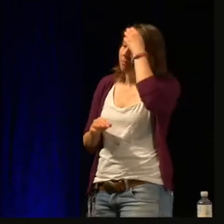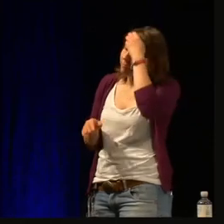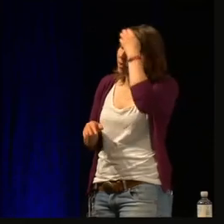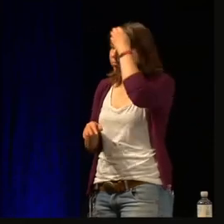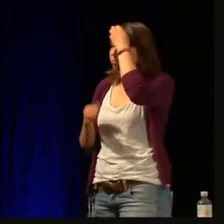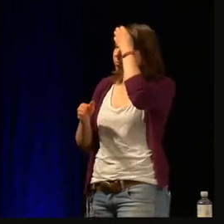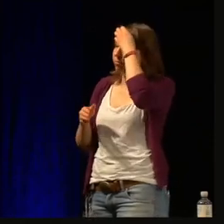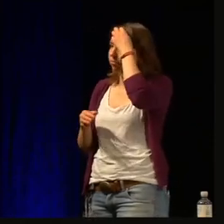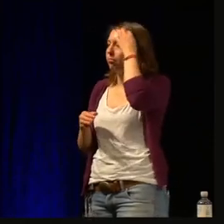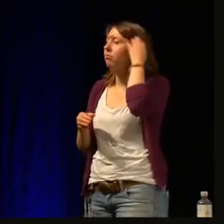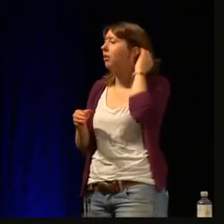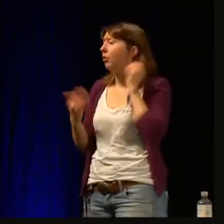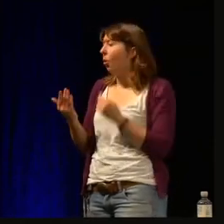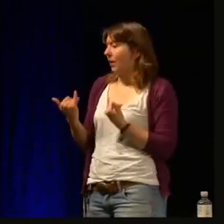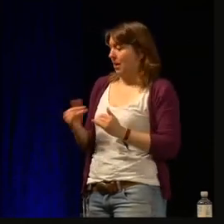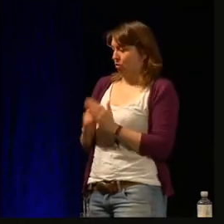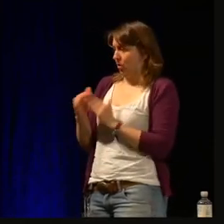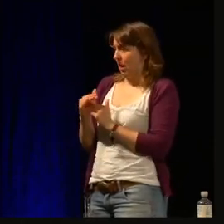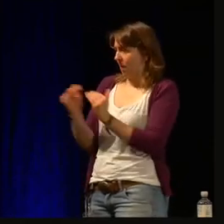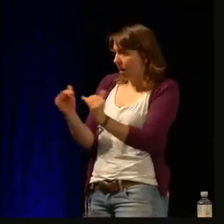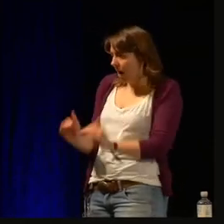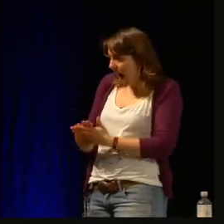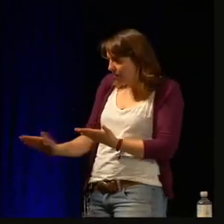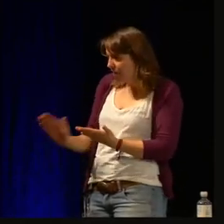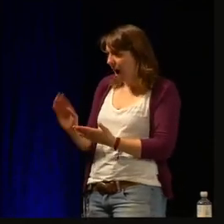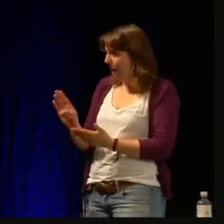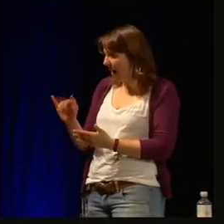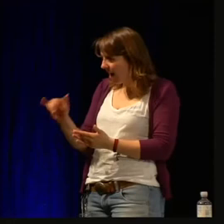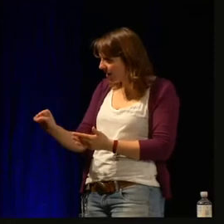Well, this question is maybe